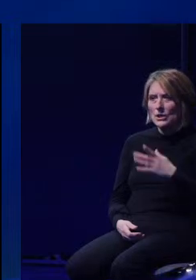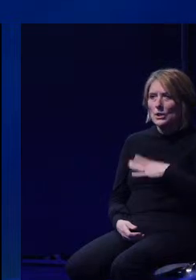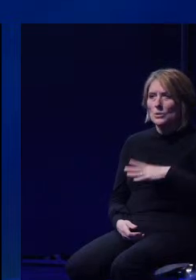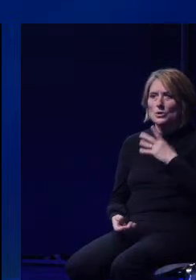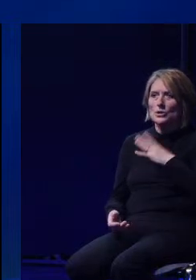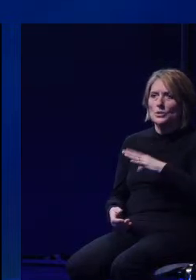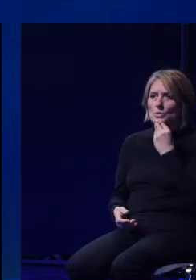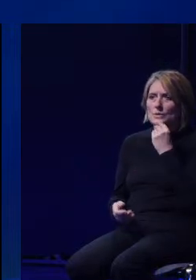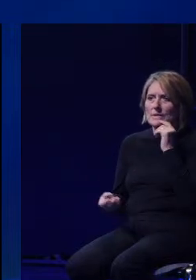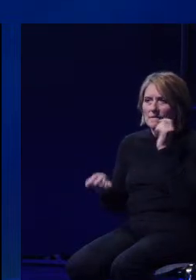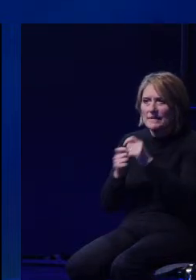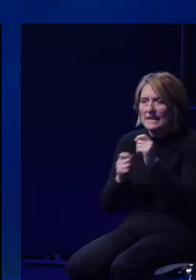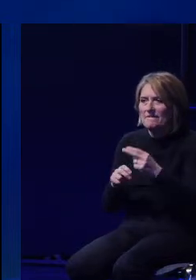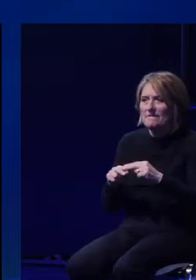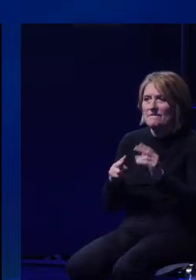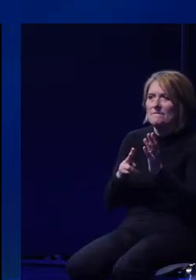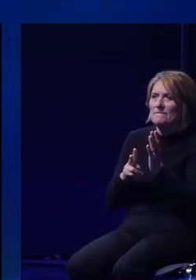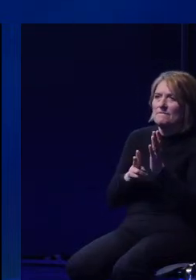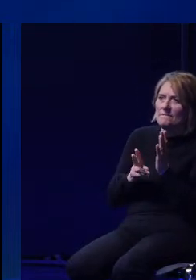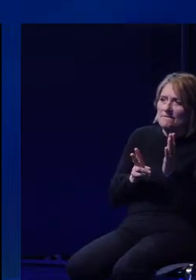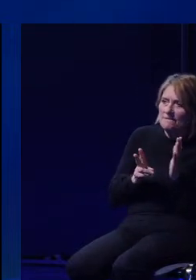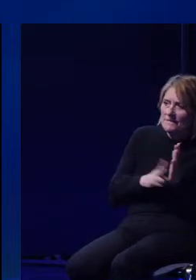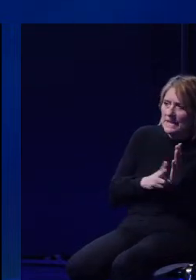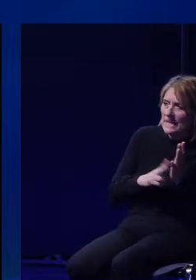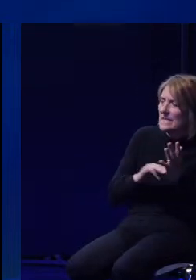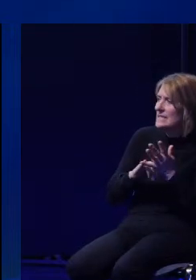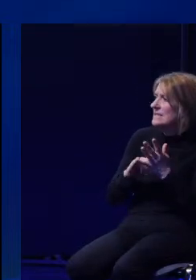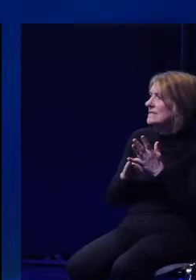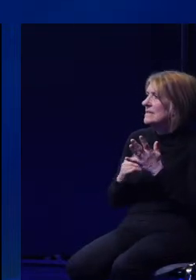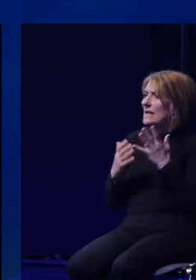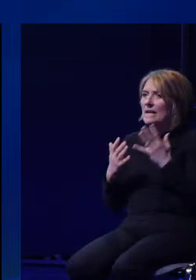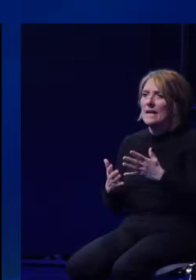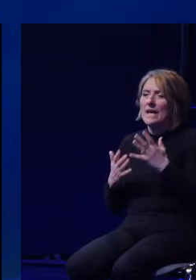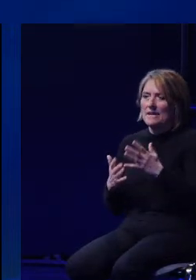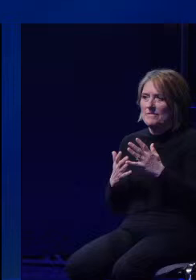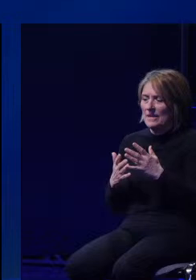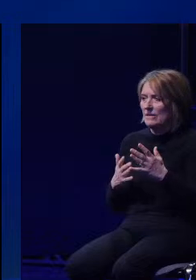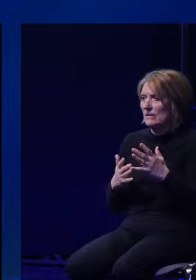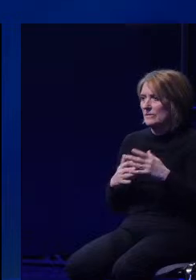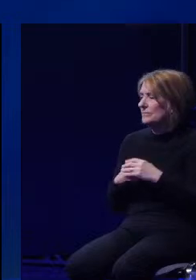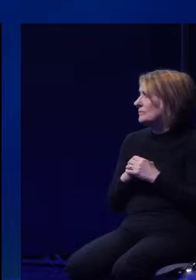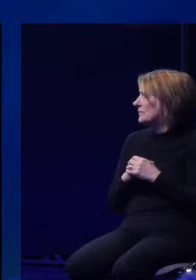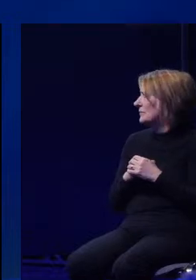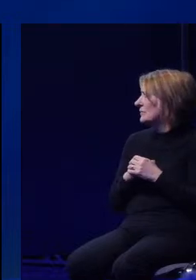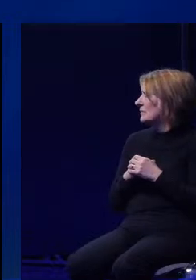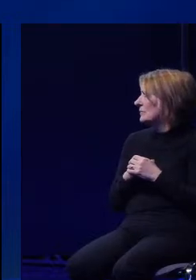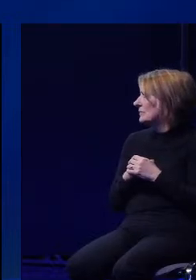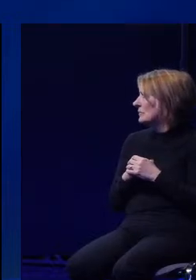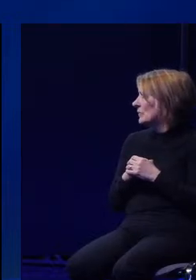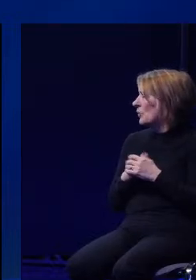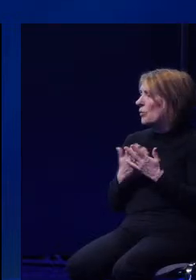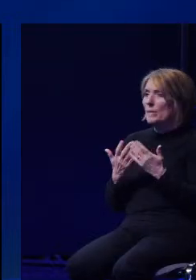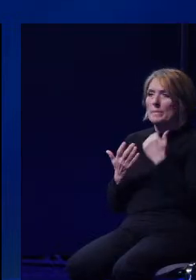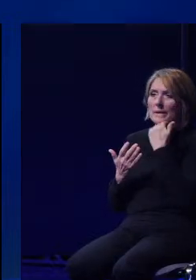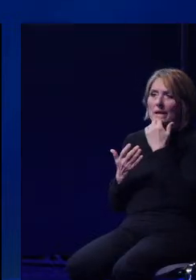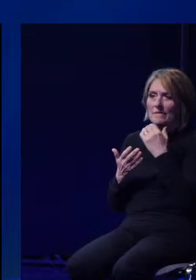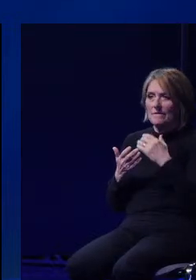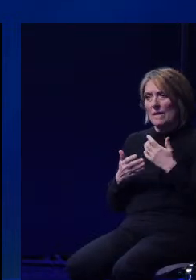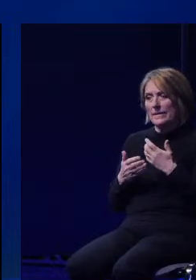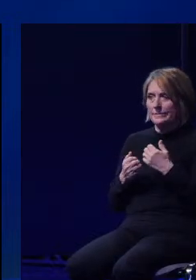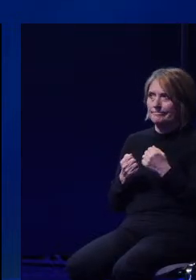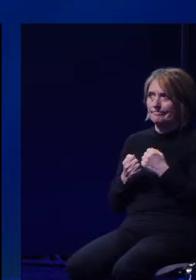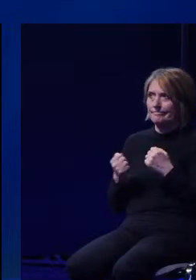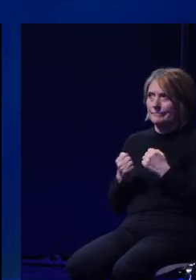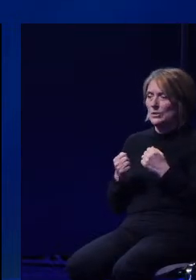a VFX-heavy production and the budget makes sense, or there's enough room in the budget for you to work with Unreal